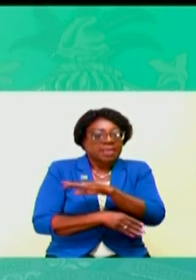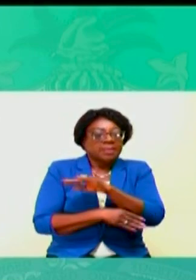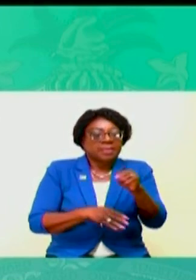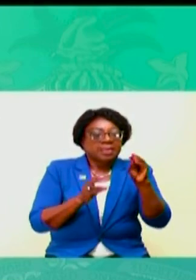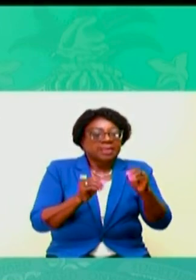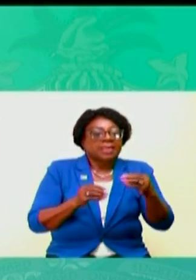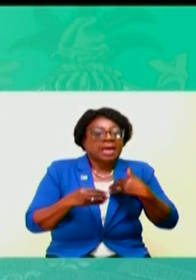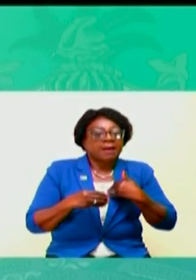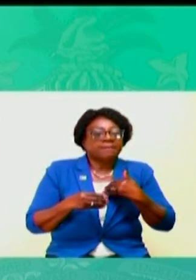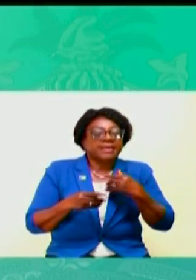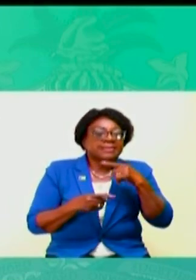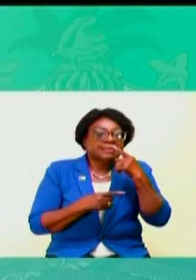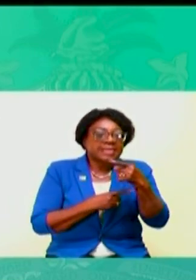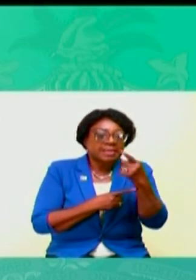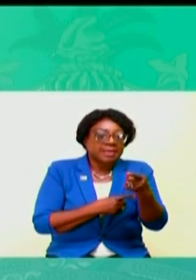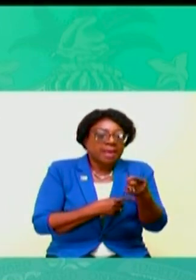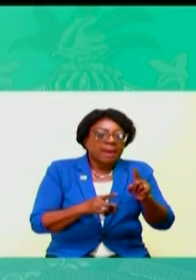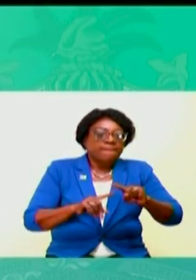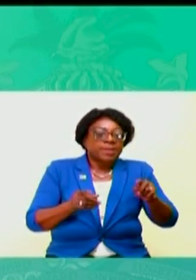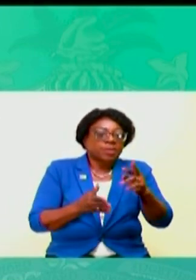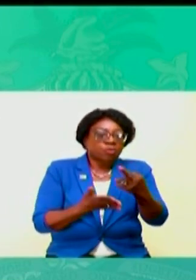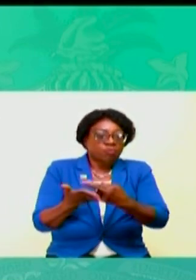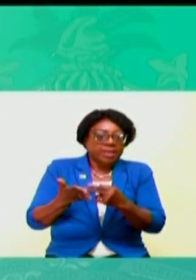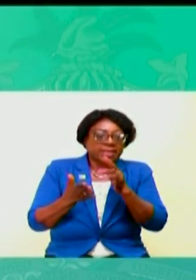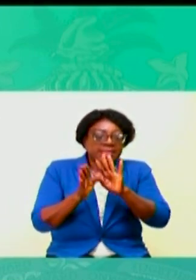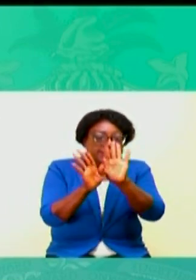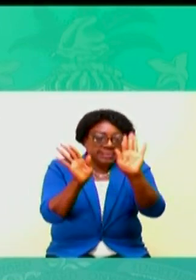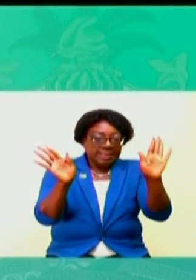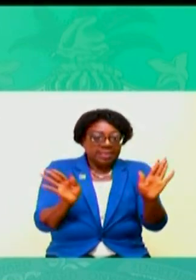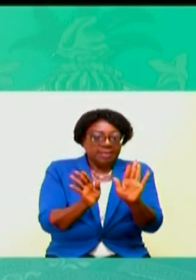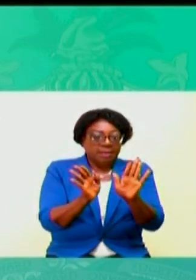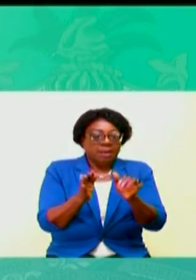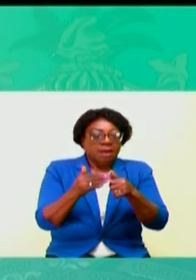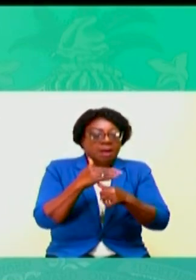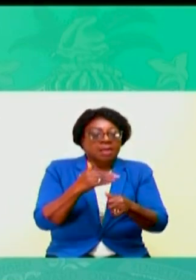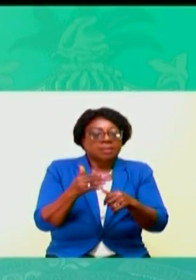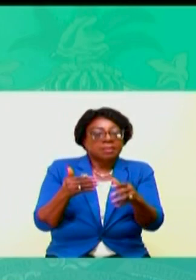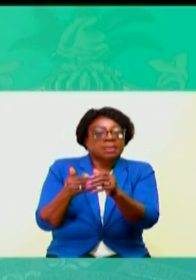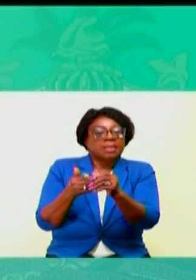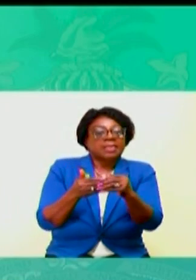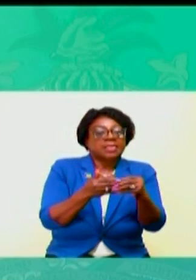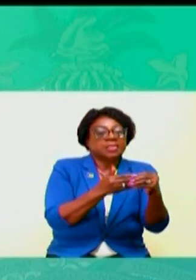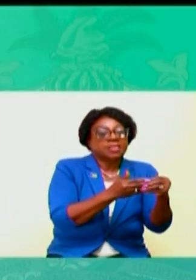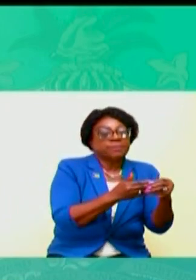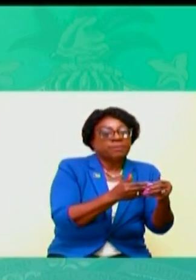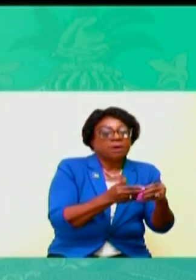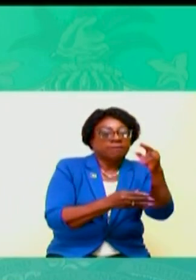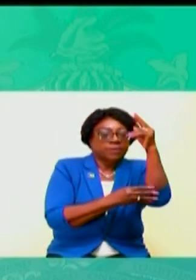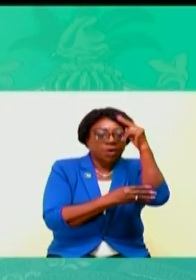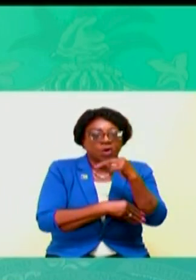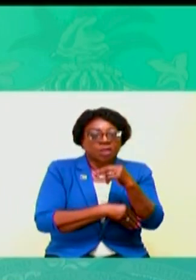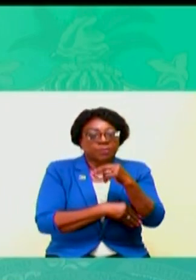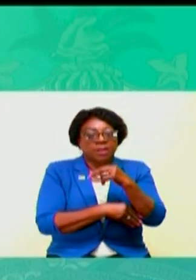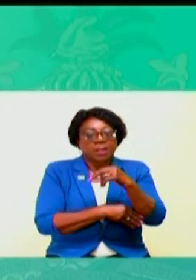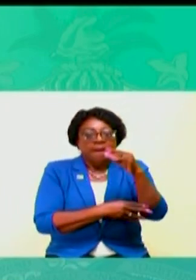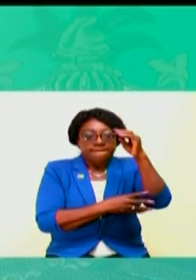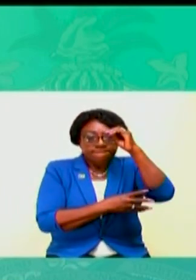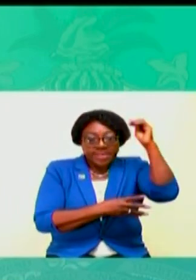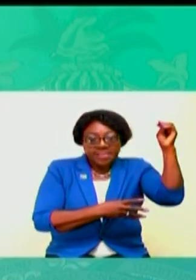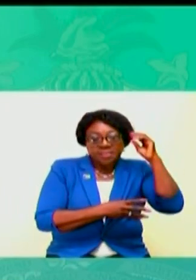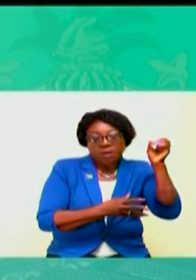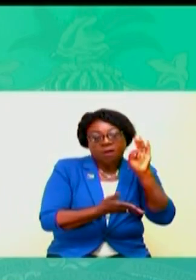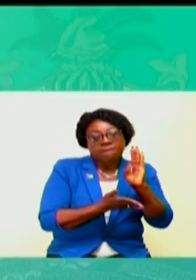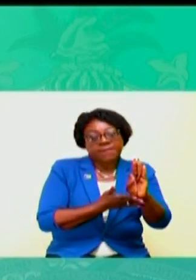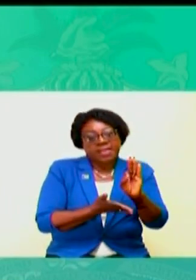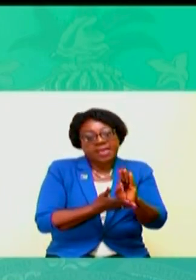their say, but the record is clear. Under the leadership of the Honorable Minister of Finance,